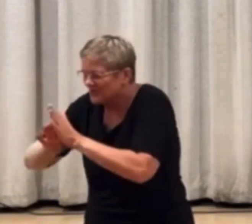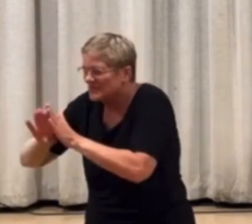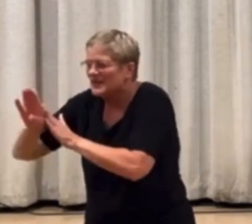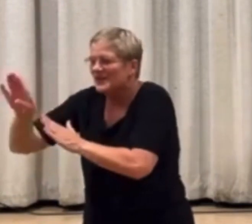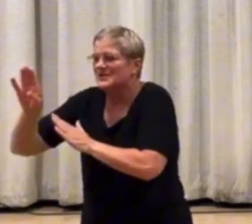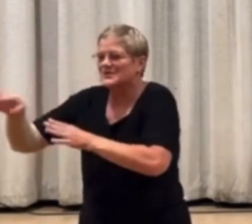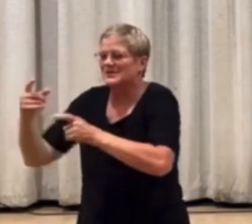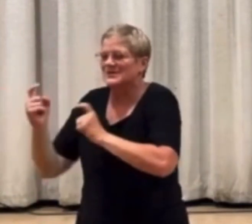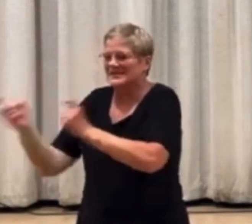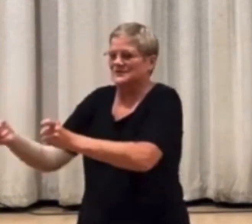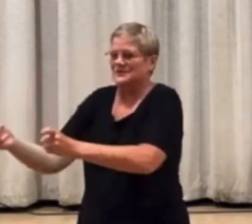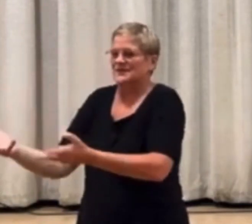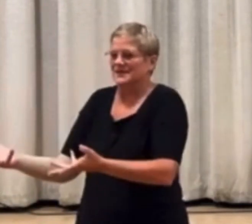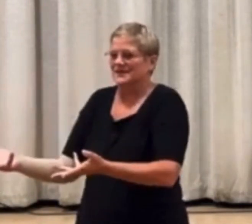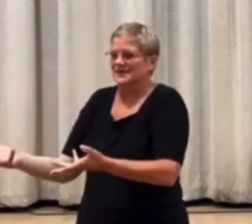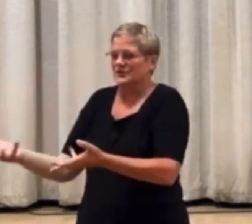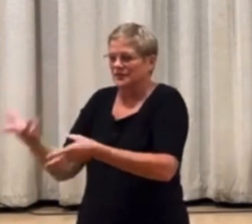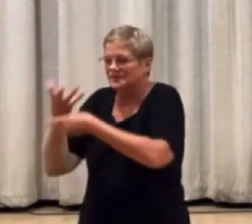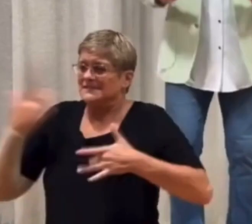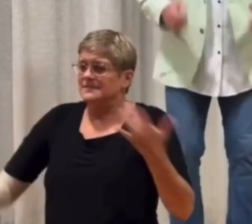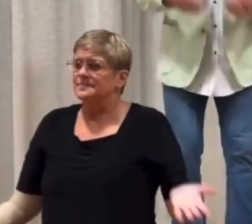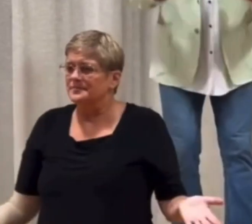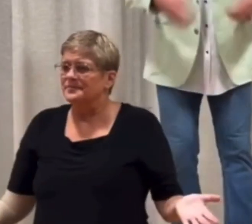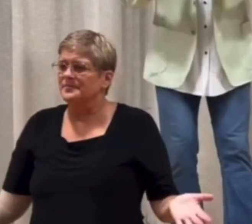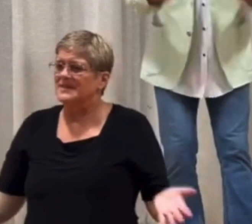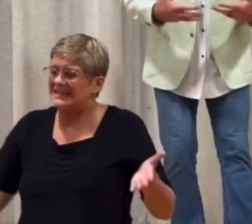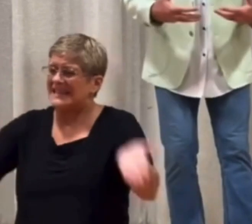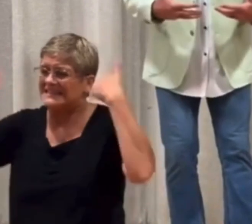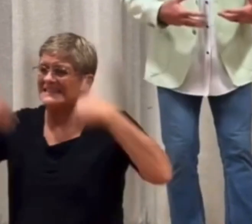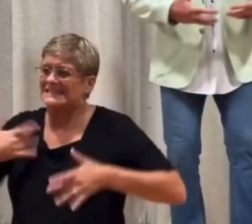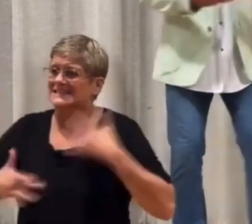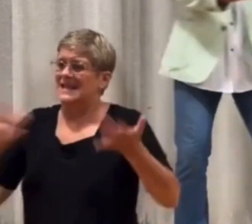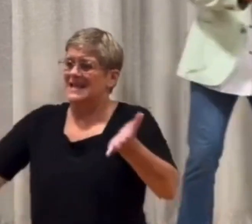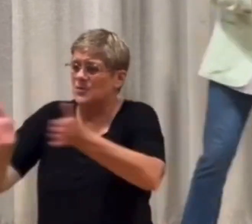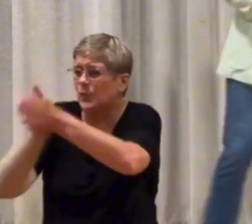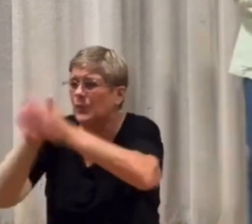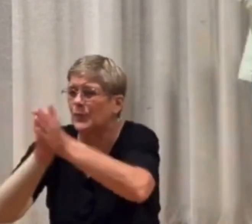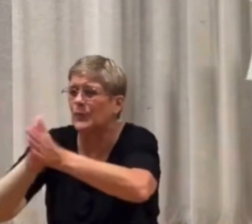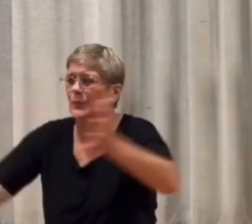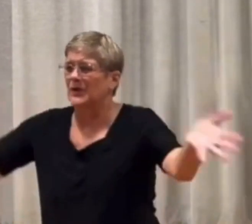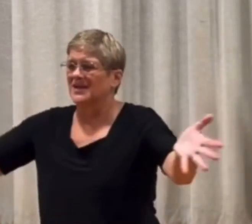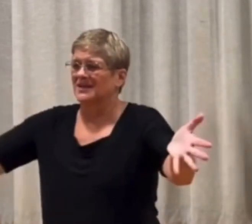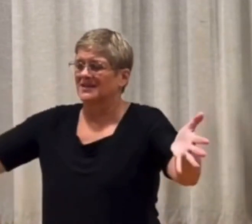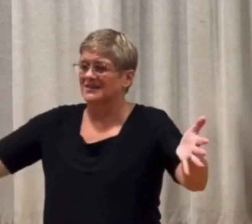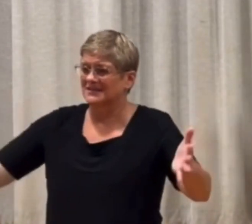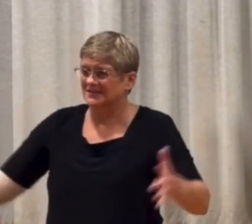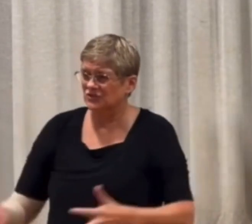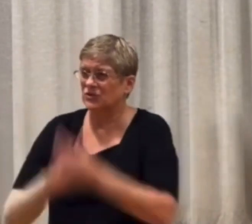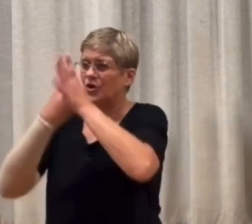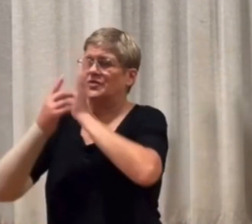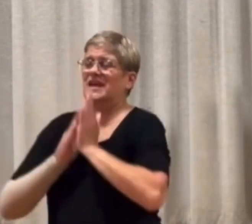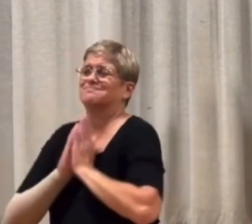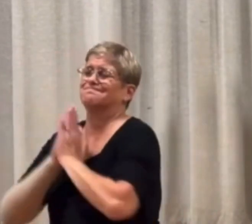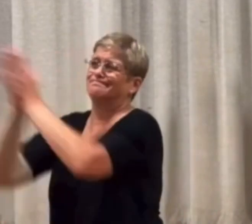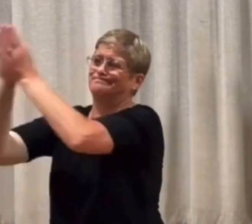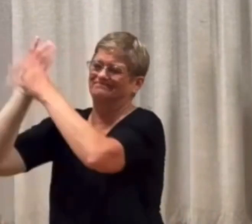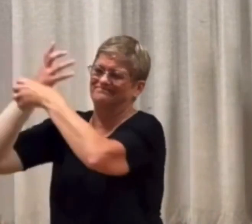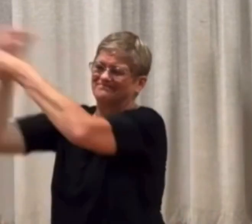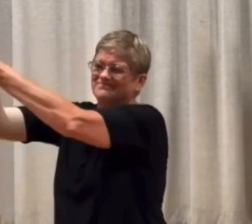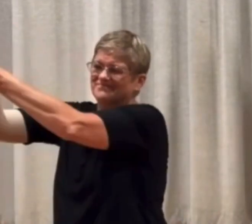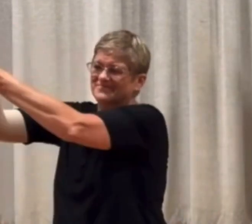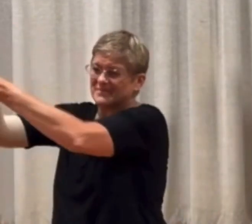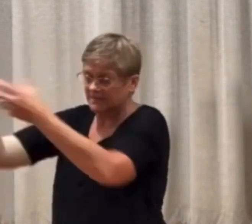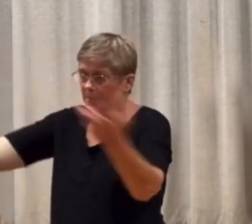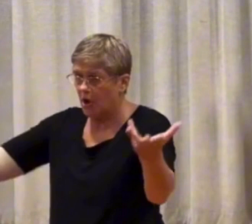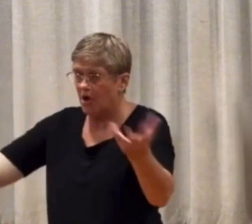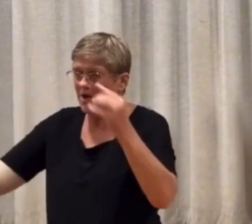kindle, kindle anew. Fan that flame. Rekindle, what's it say? The other translation, rekindle